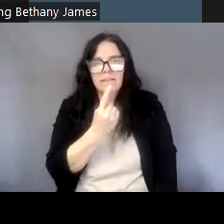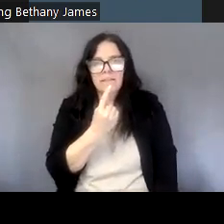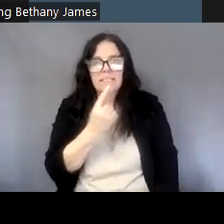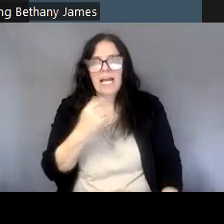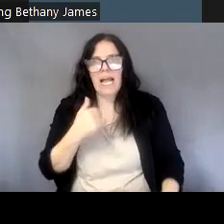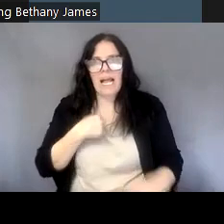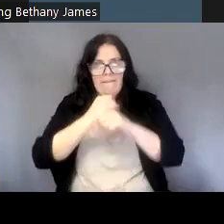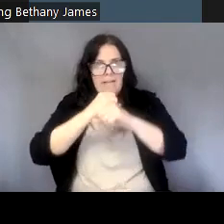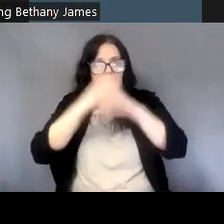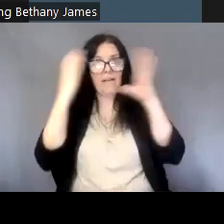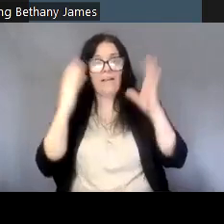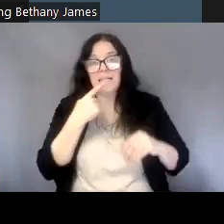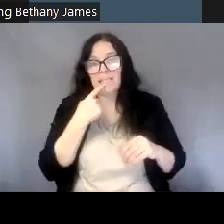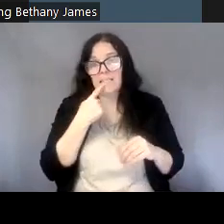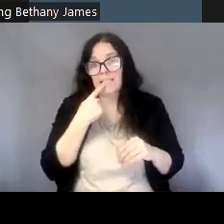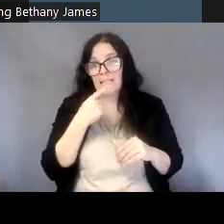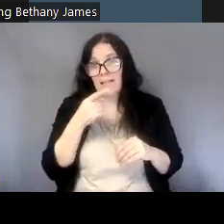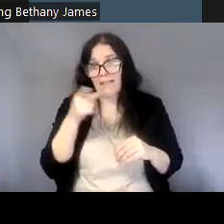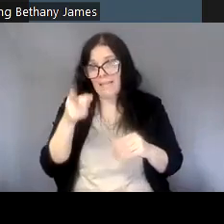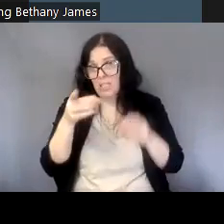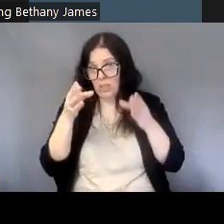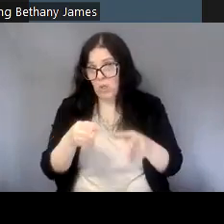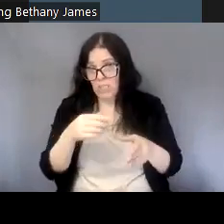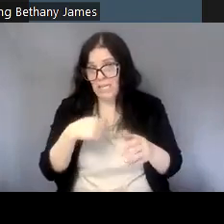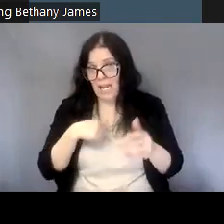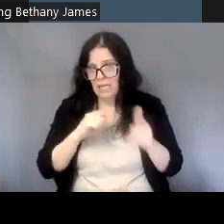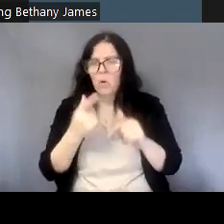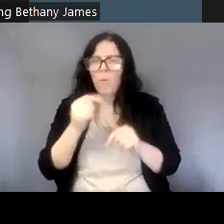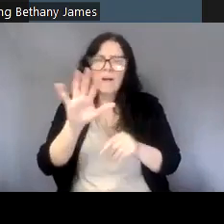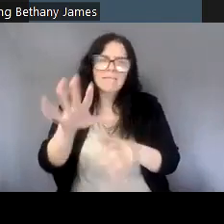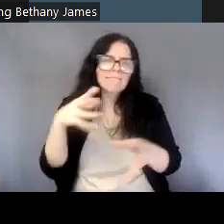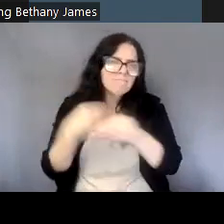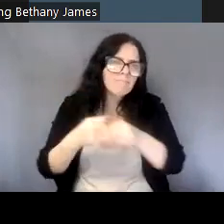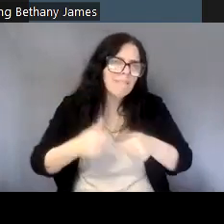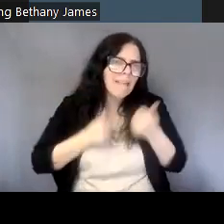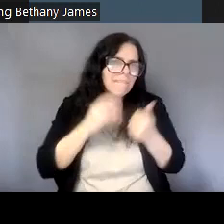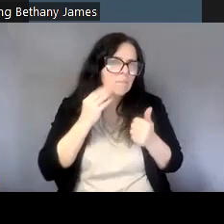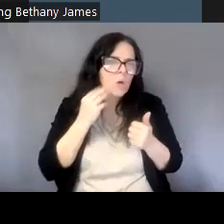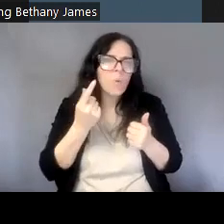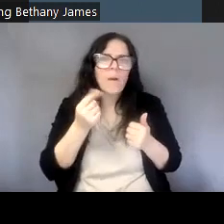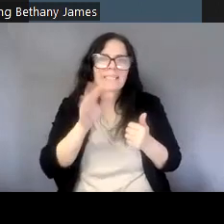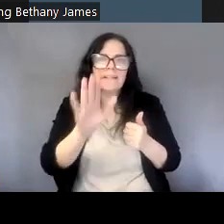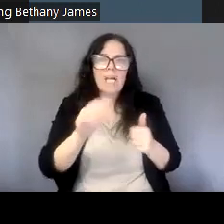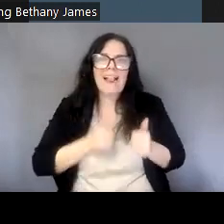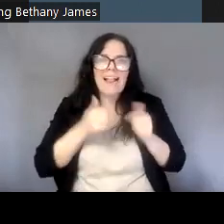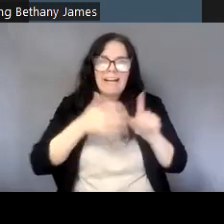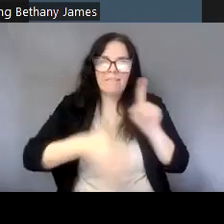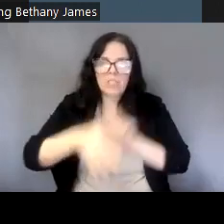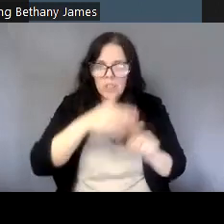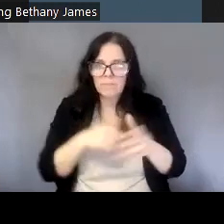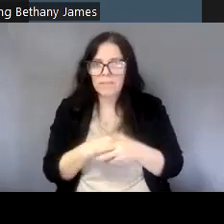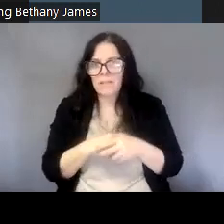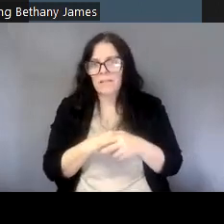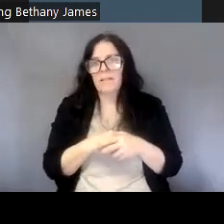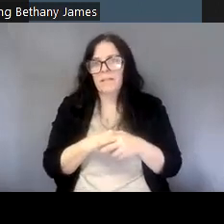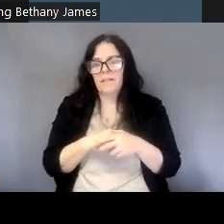individual that I'm interacting with, what has been their lived experience? What has been their life circumstances? How